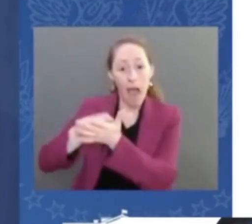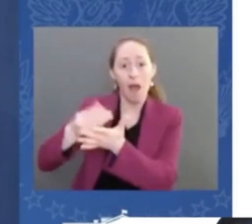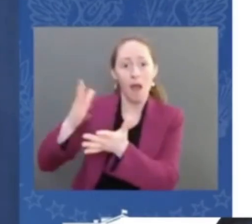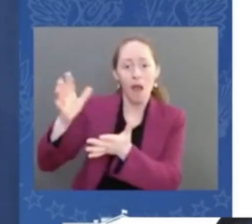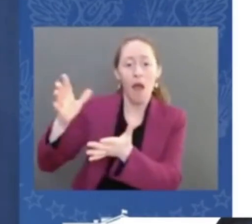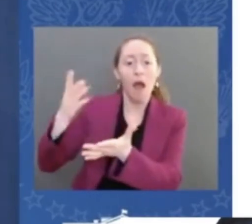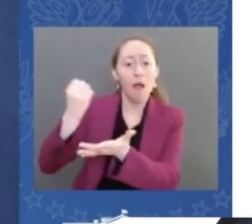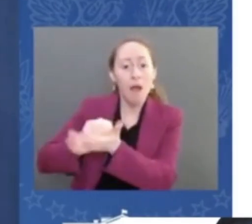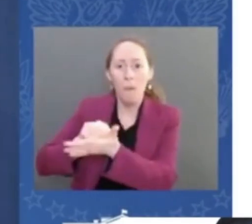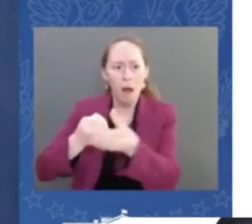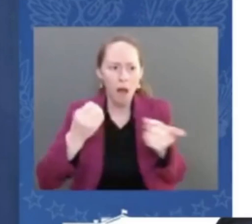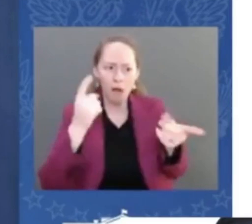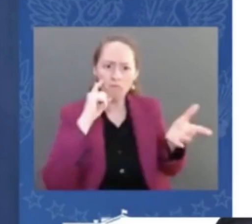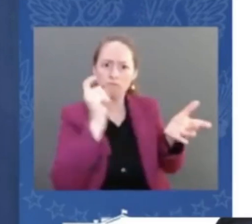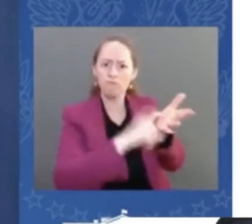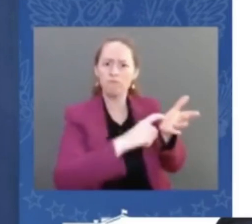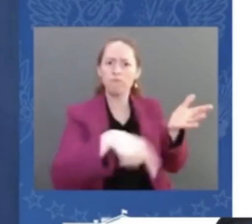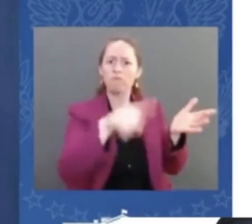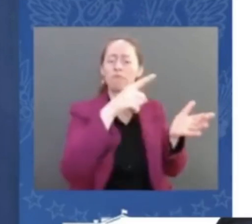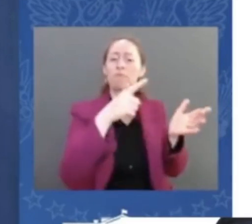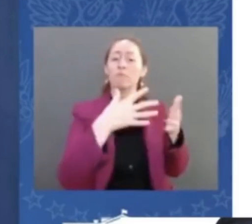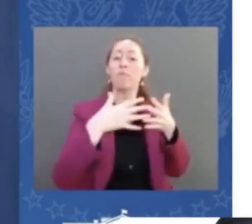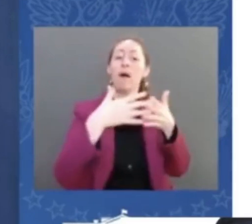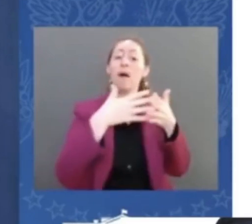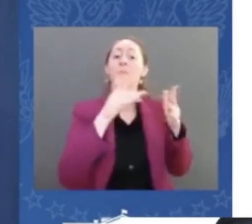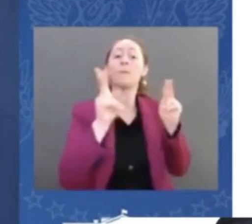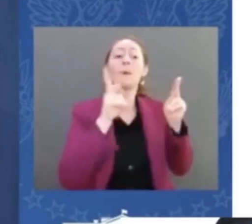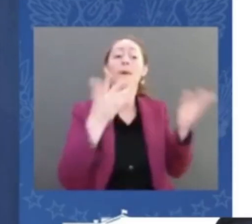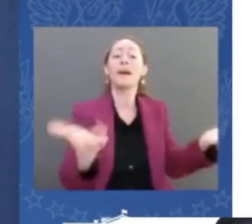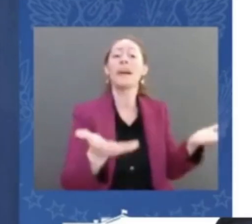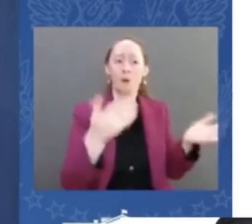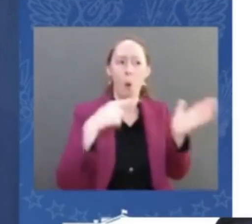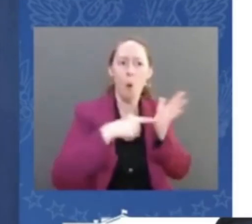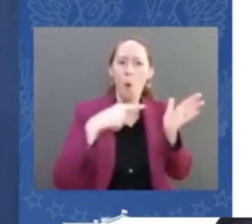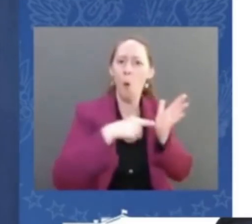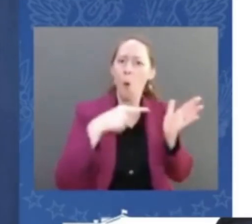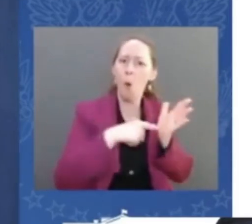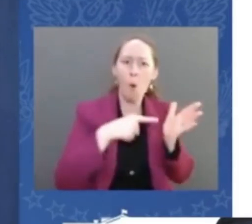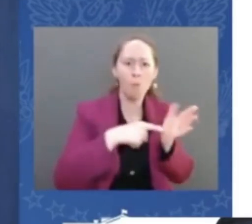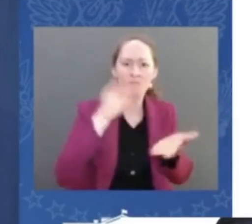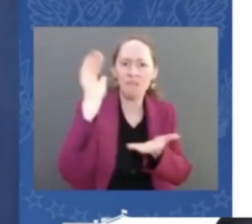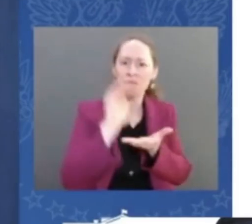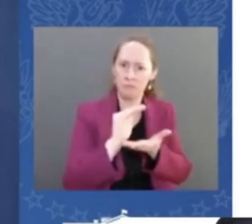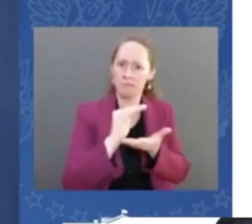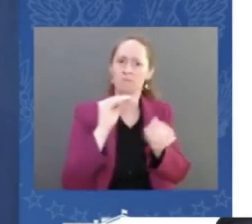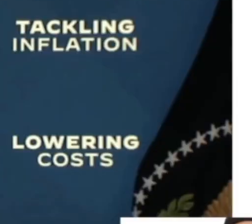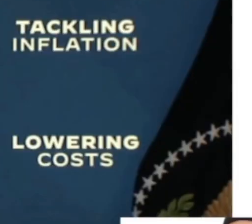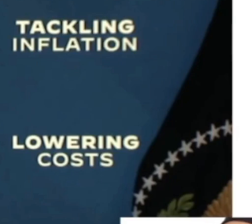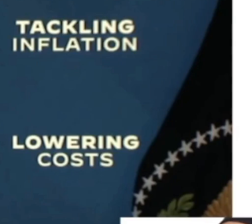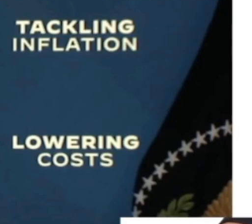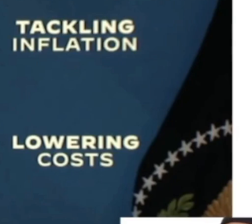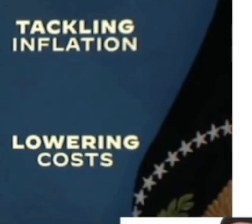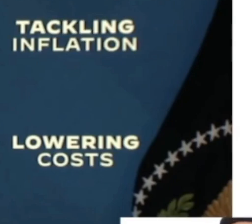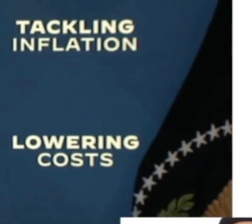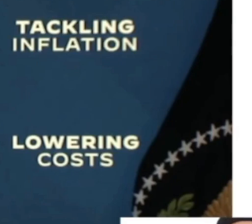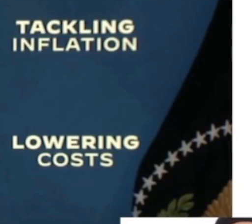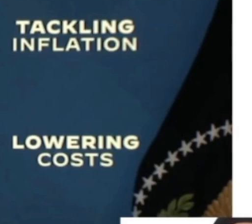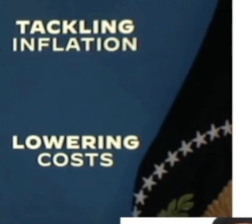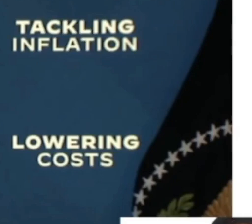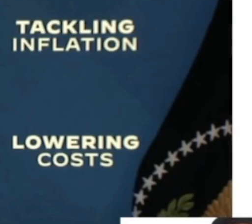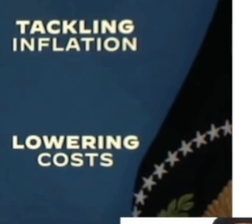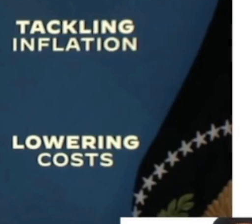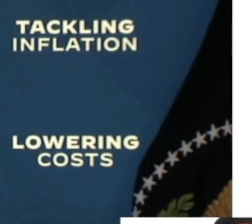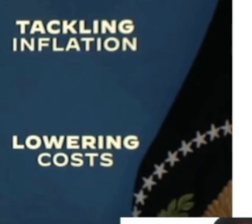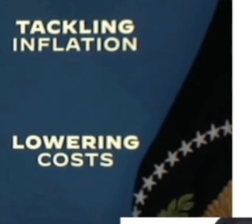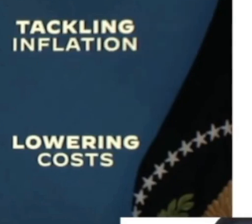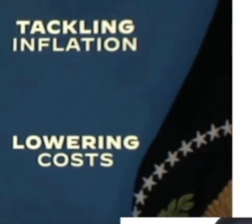that more Americans feel financially comfortable than any time since the survey began in 2013. Bro, he just said this